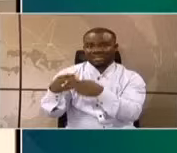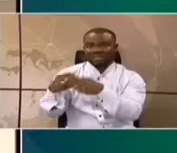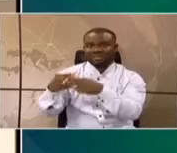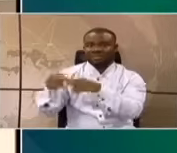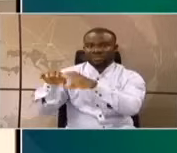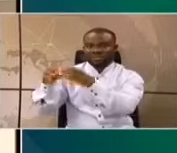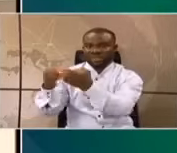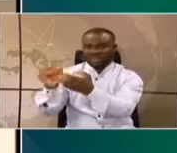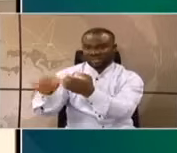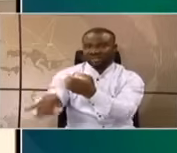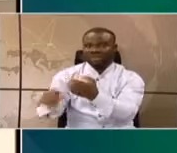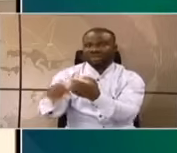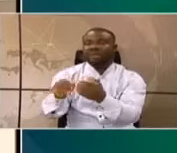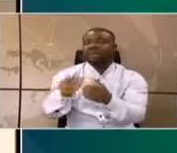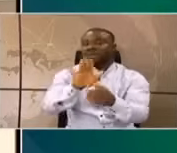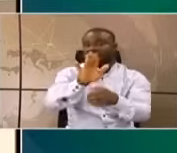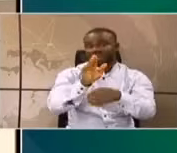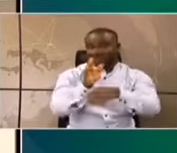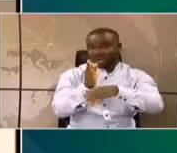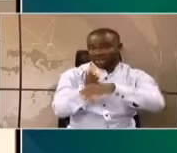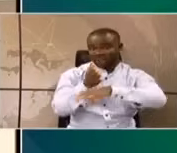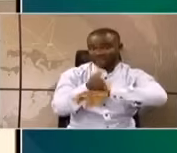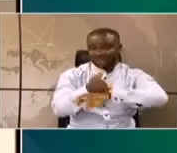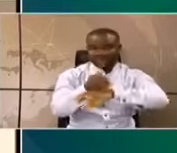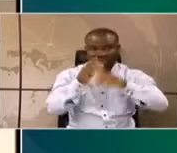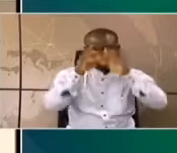Hey, original. You are president today now.